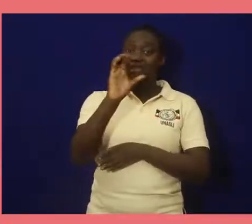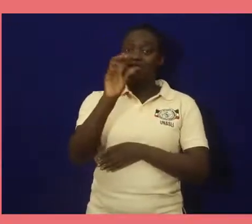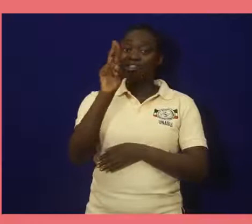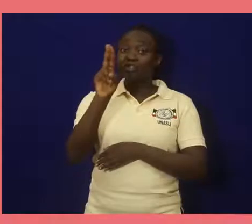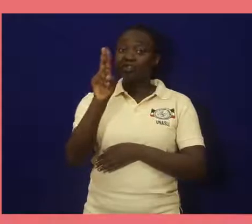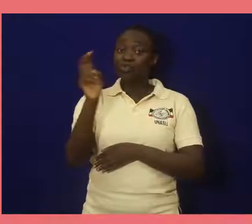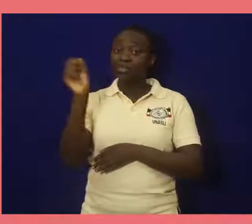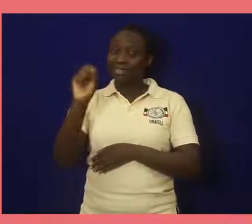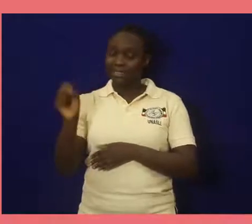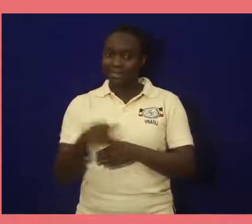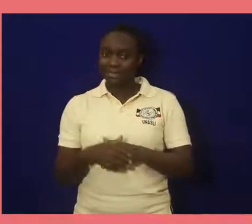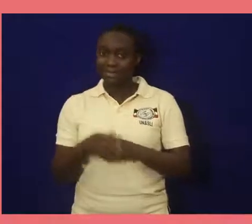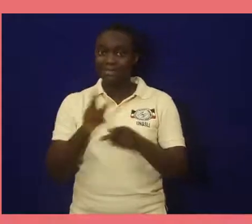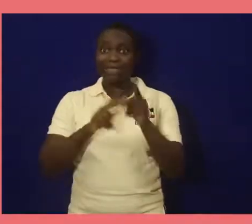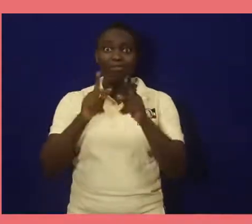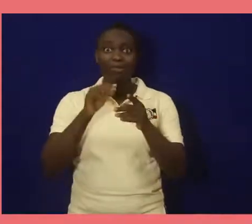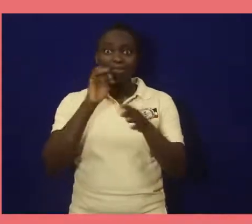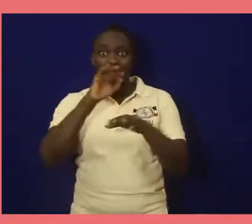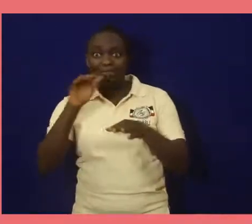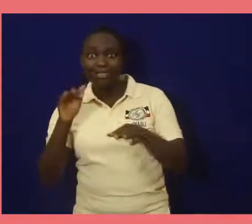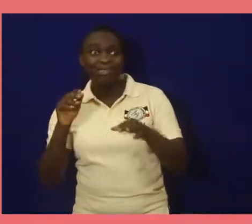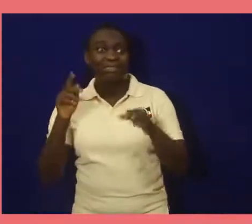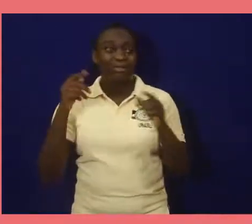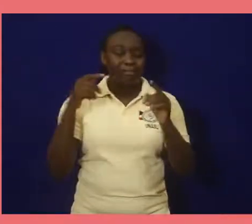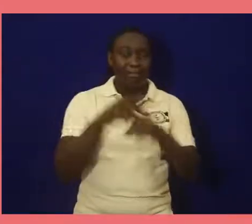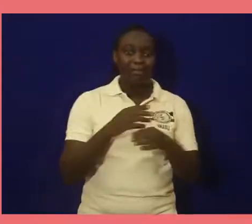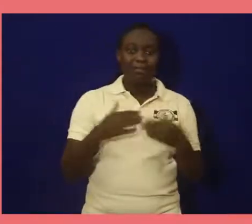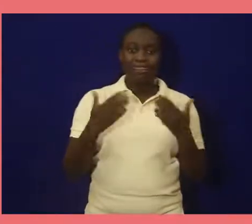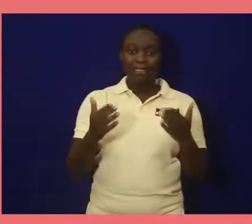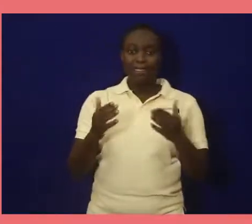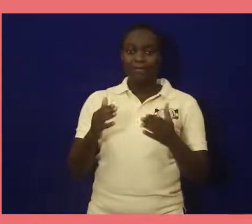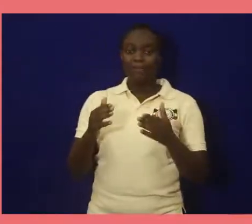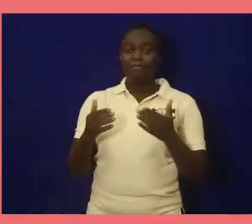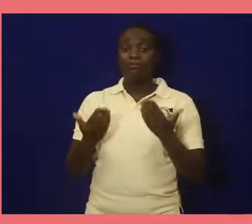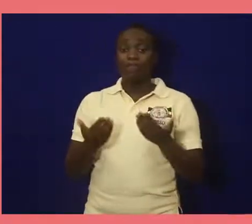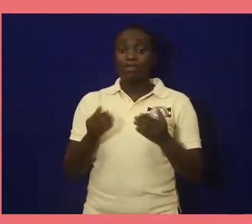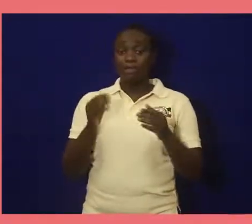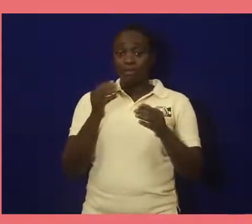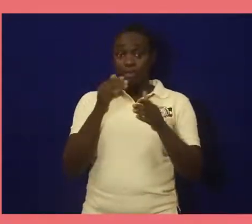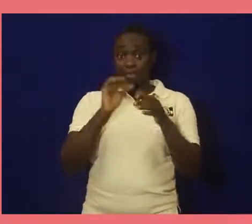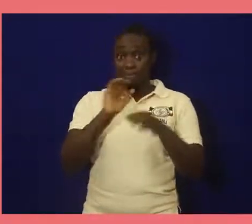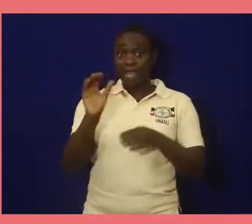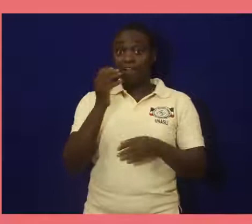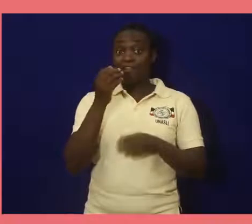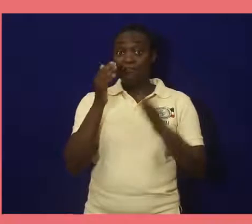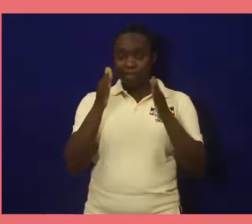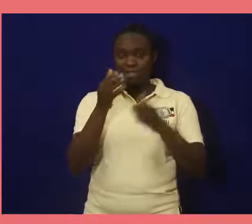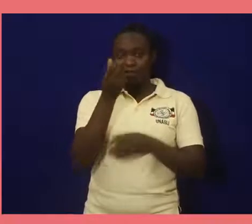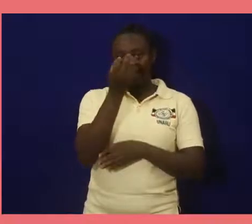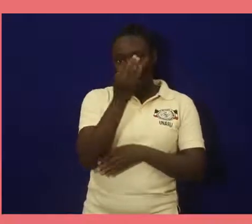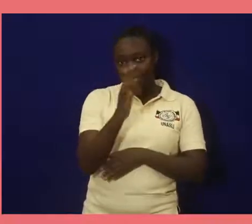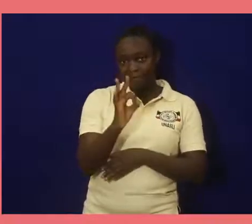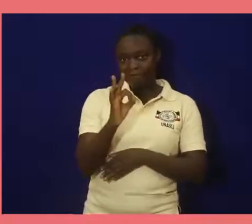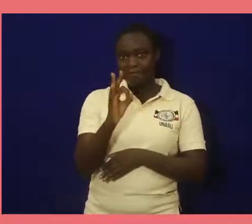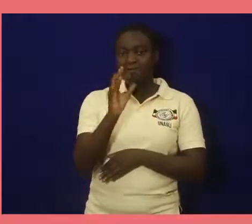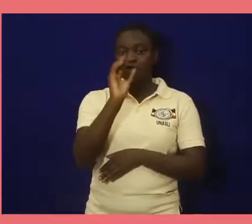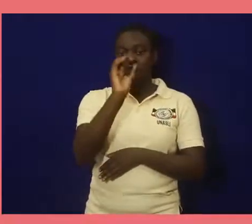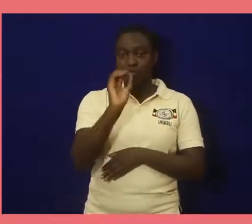is very important. People normally write the wrong one. Then add the other word focus.